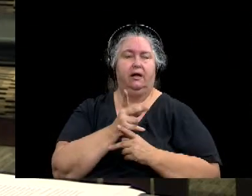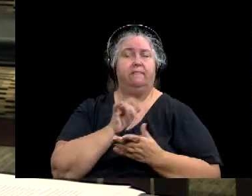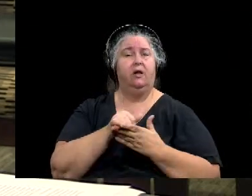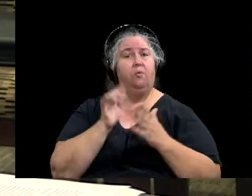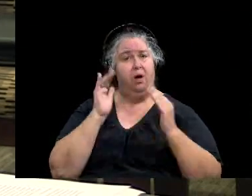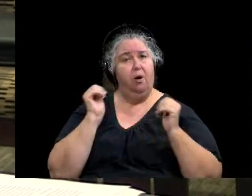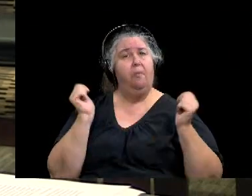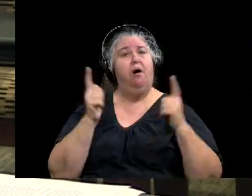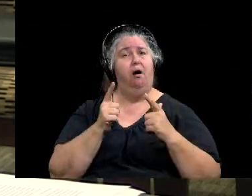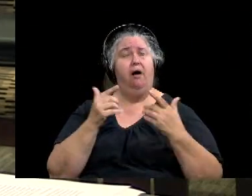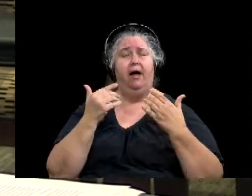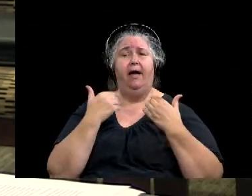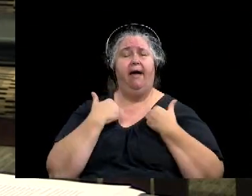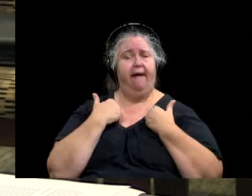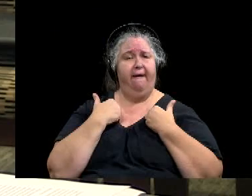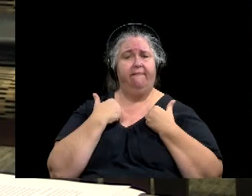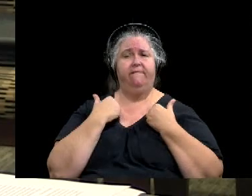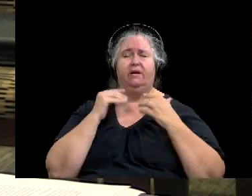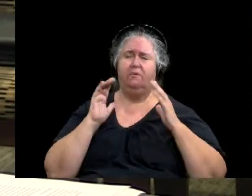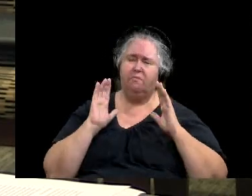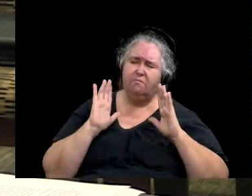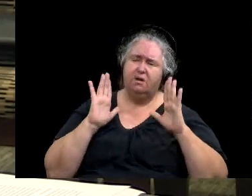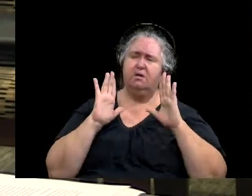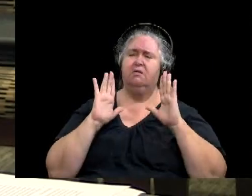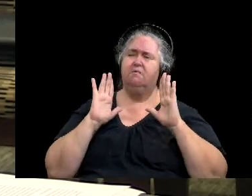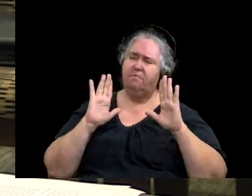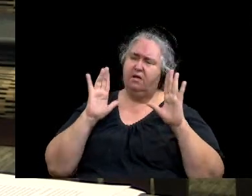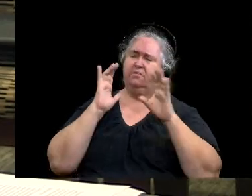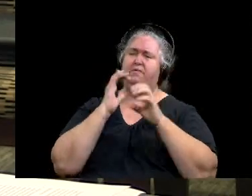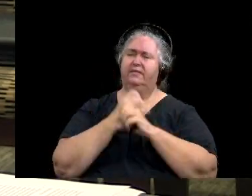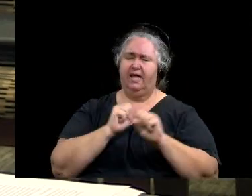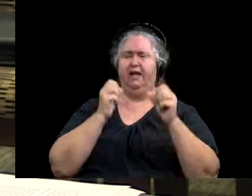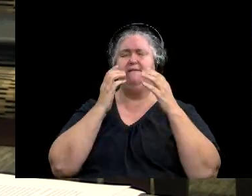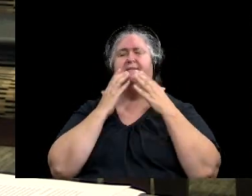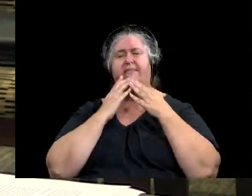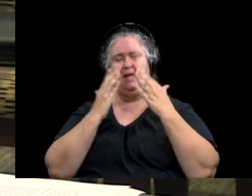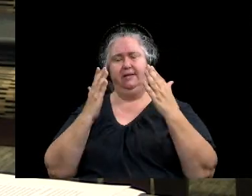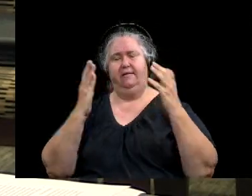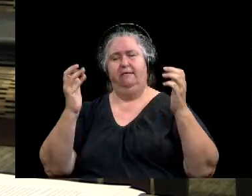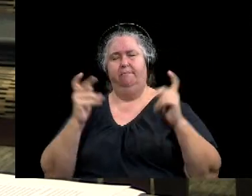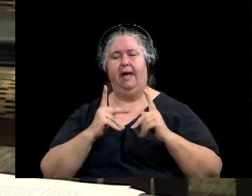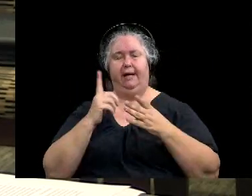everybody has a whole wonderful, safe Thanksgiving. And we'll be back